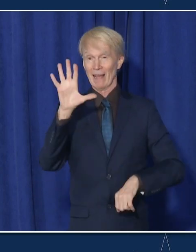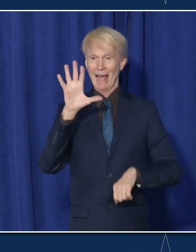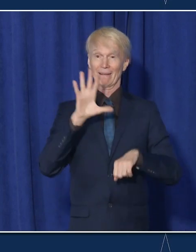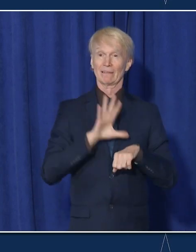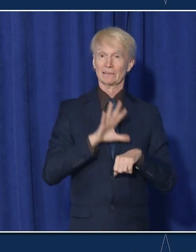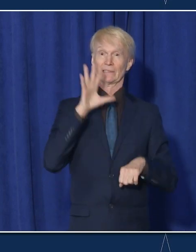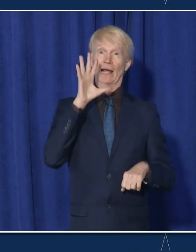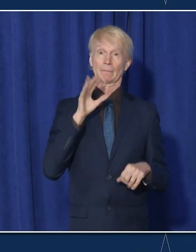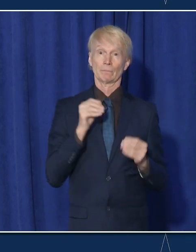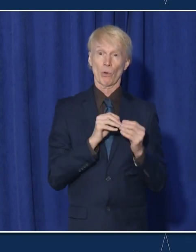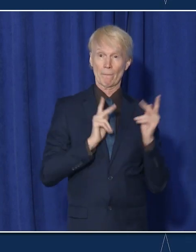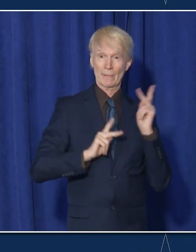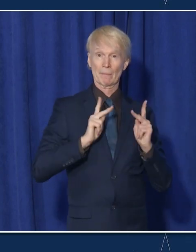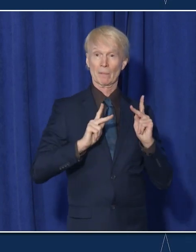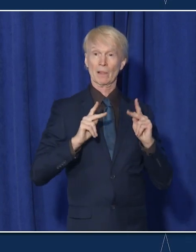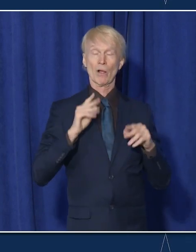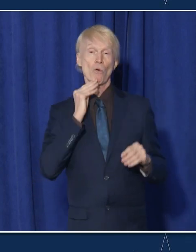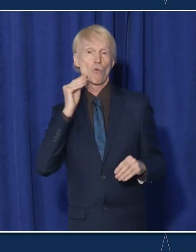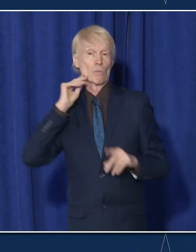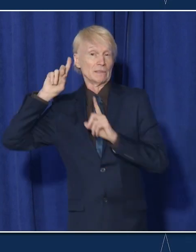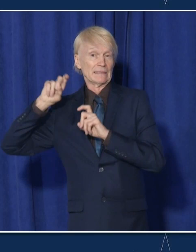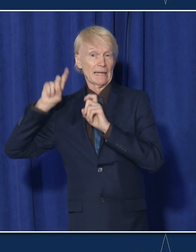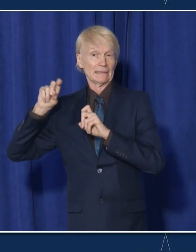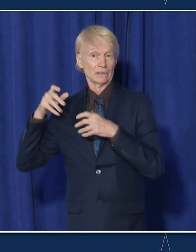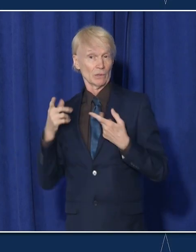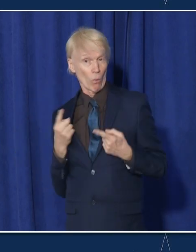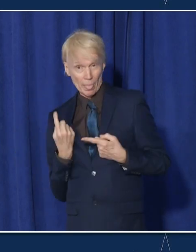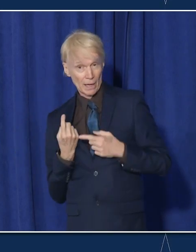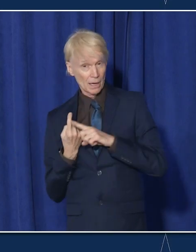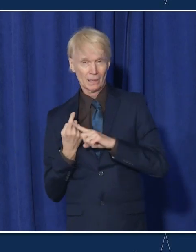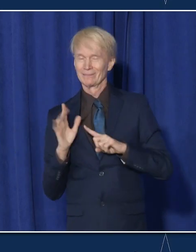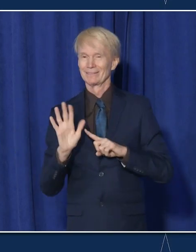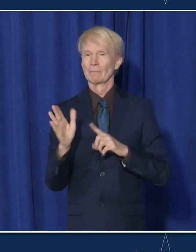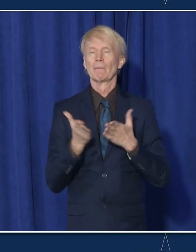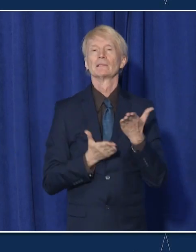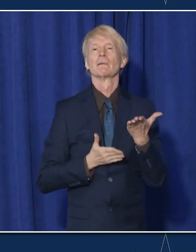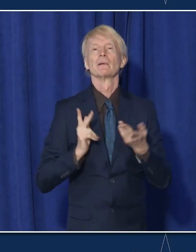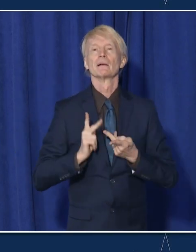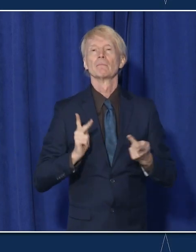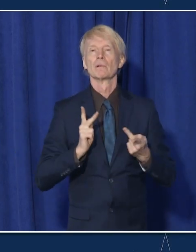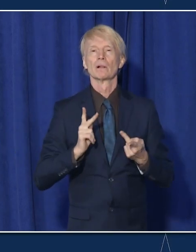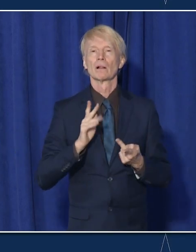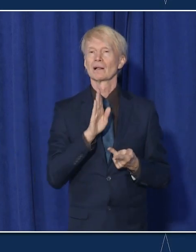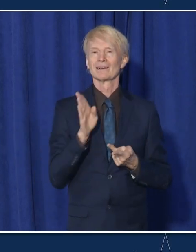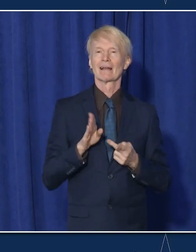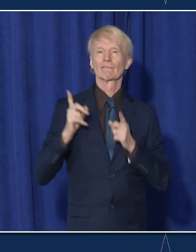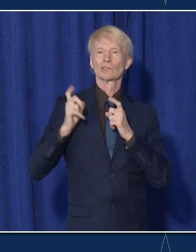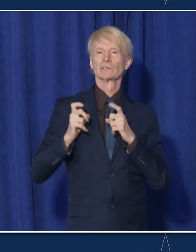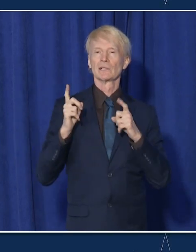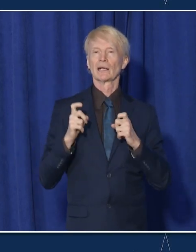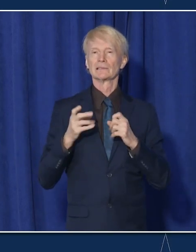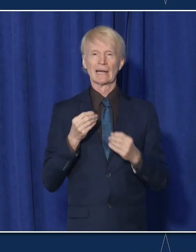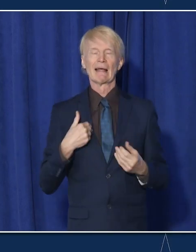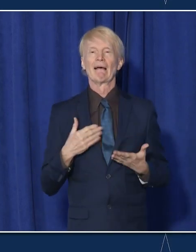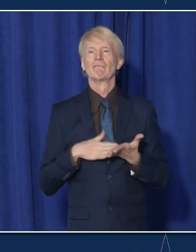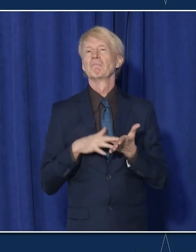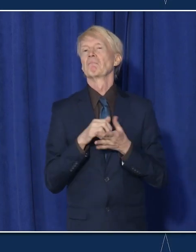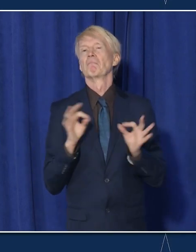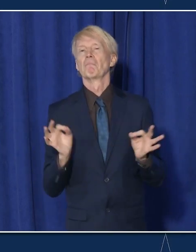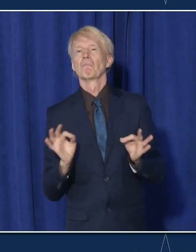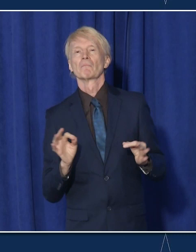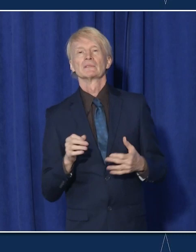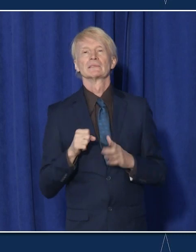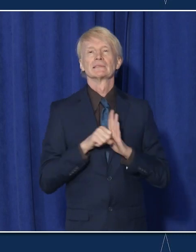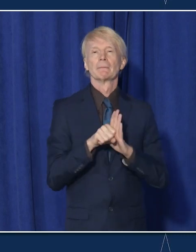folks taking home tests, because we also know there are people who may have very mild symptoms and never get tested. But when we